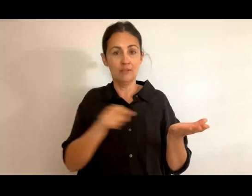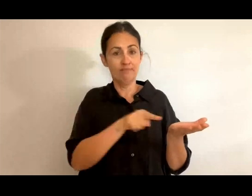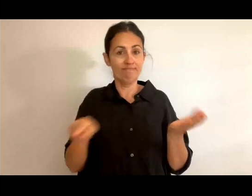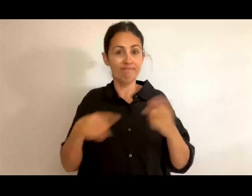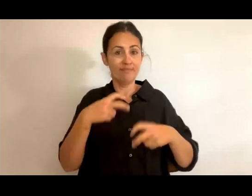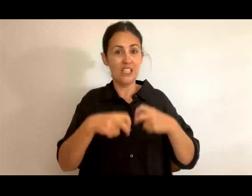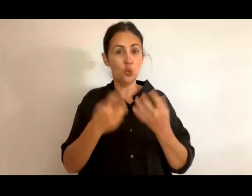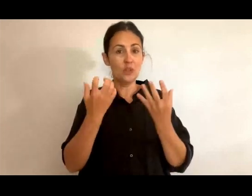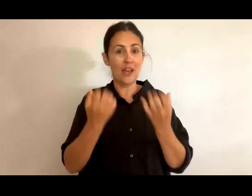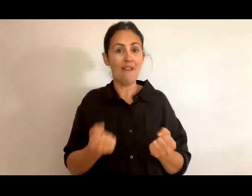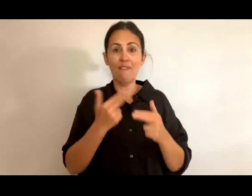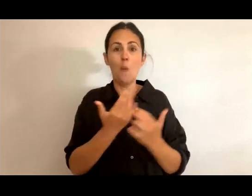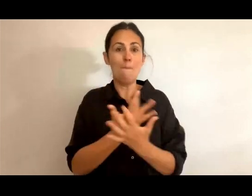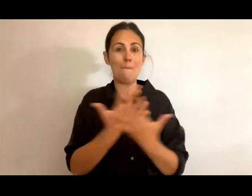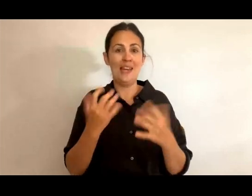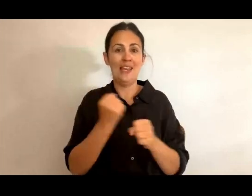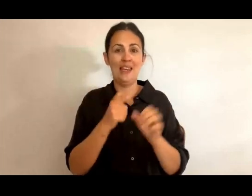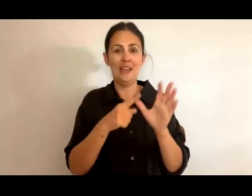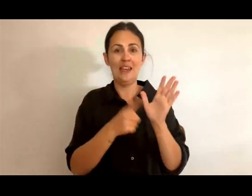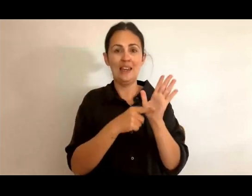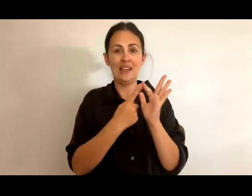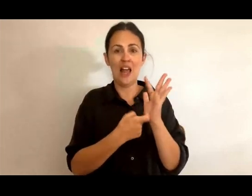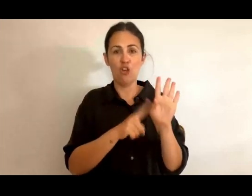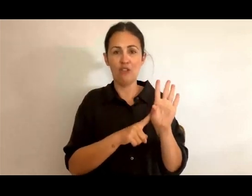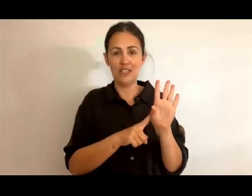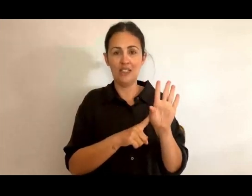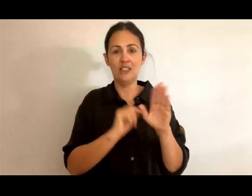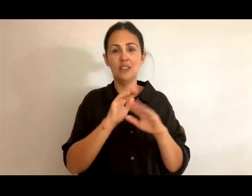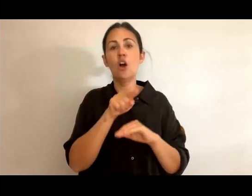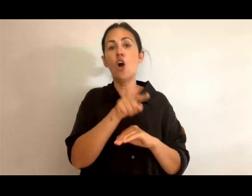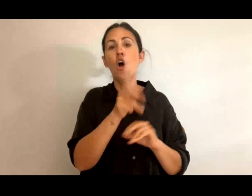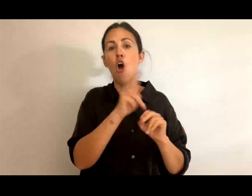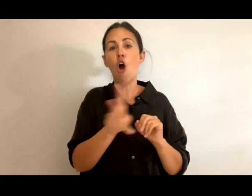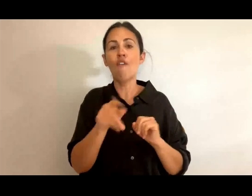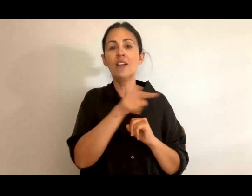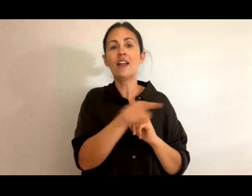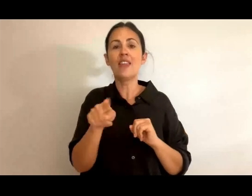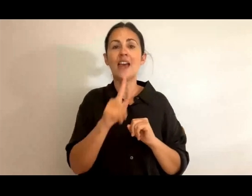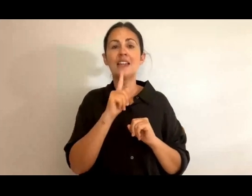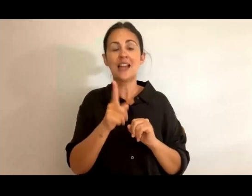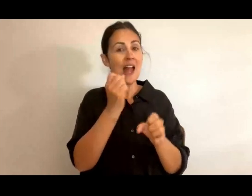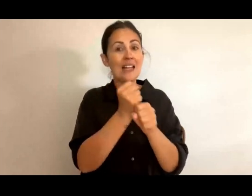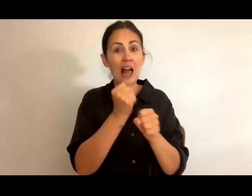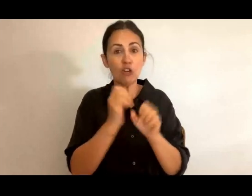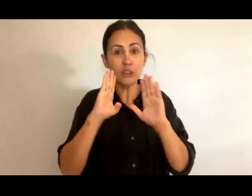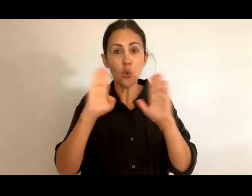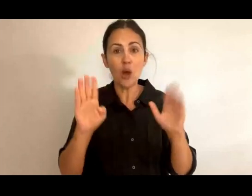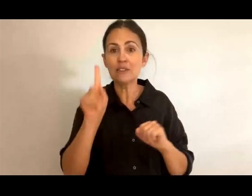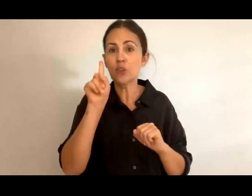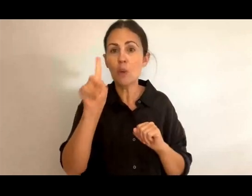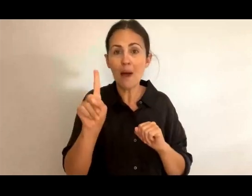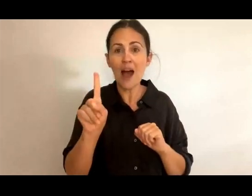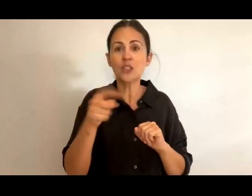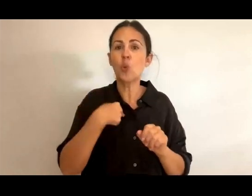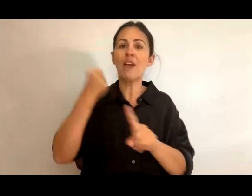that I spoke to, with comments such as, "The gallery is wonderful, but we have constantly had to fight for it." To